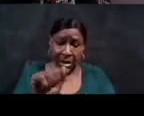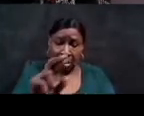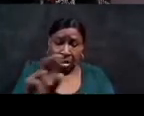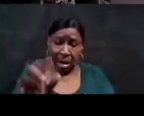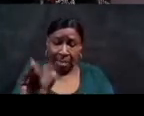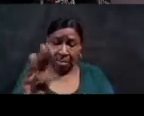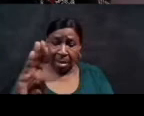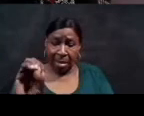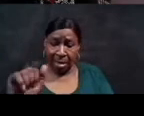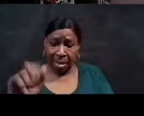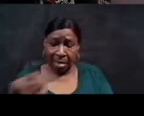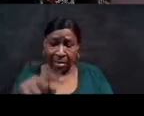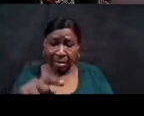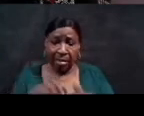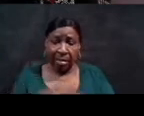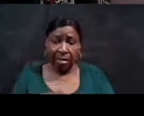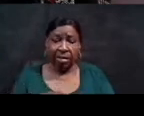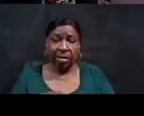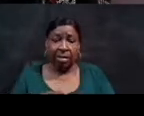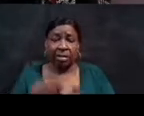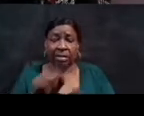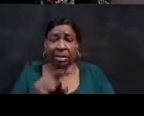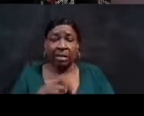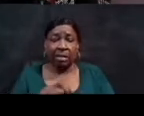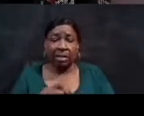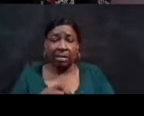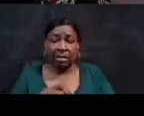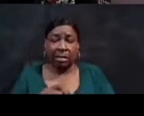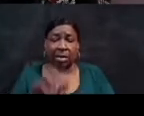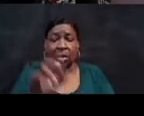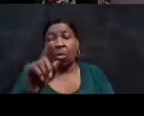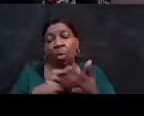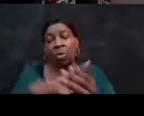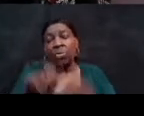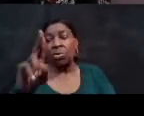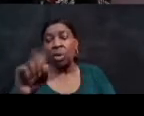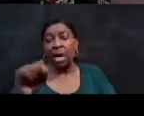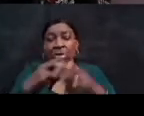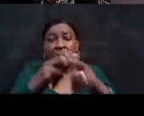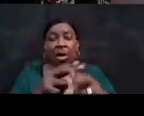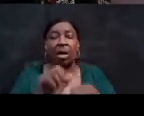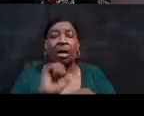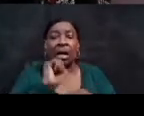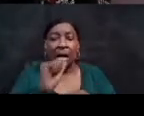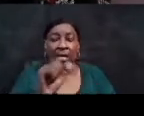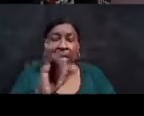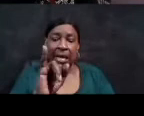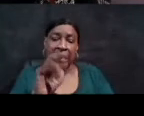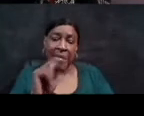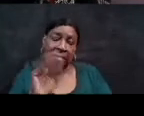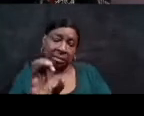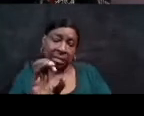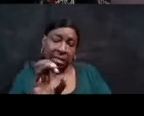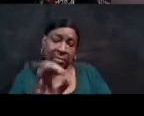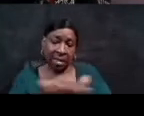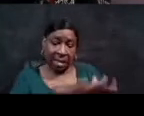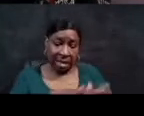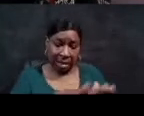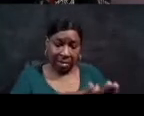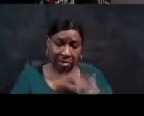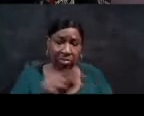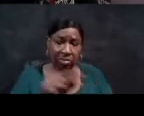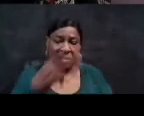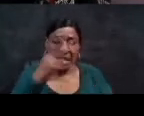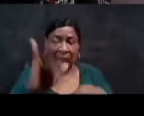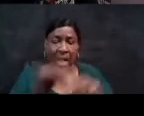Pacific territories, such as the unincorporated, what the US calls unincorporated territory of Guam and Saipan. We can see how it moves